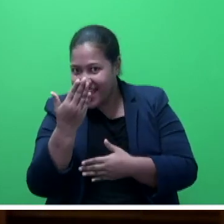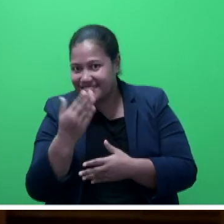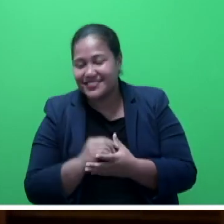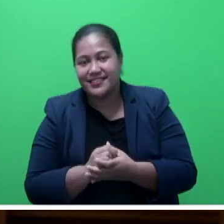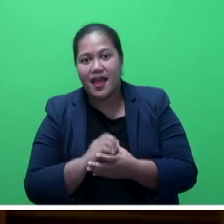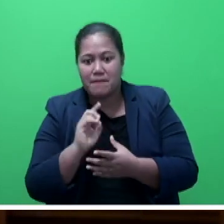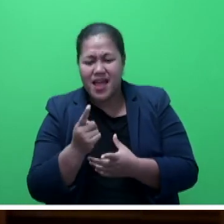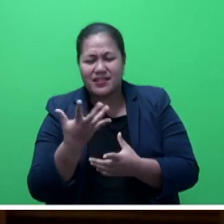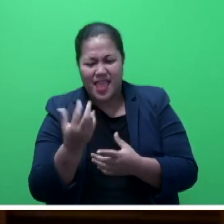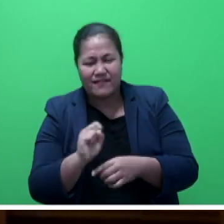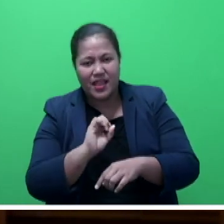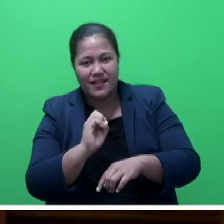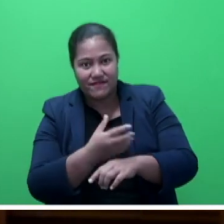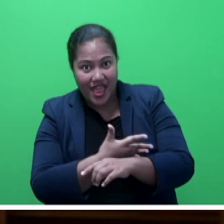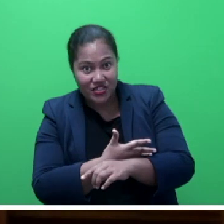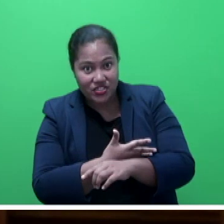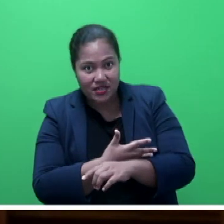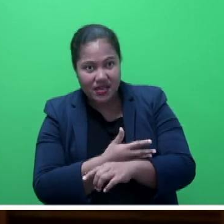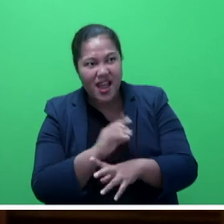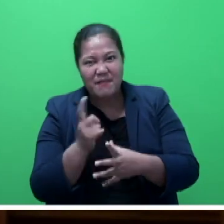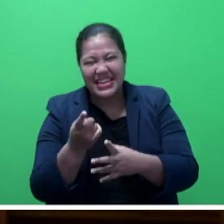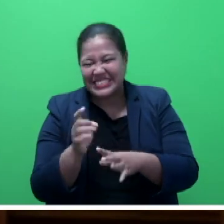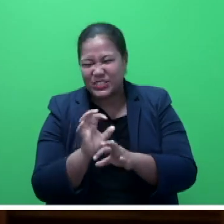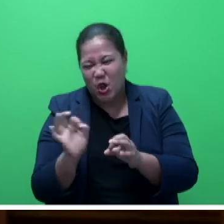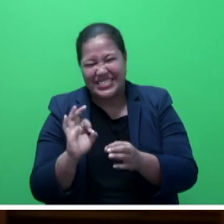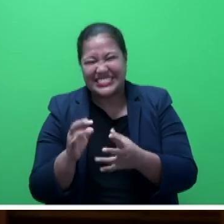infection which has not been contagious for some time.